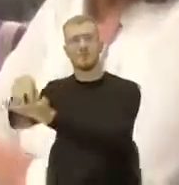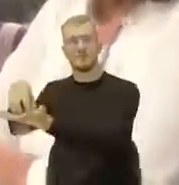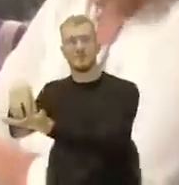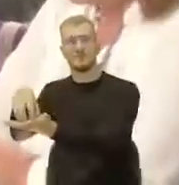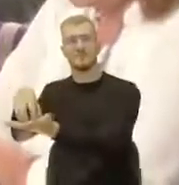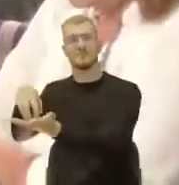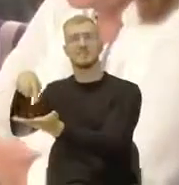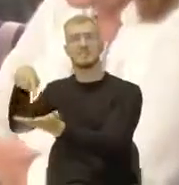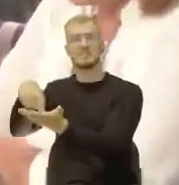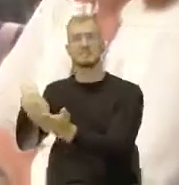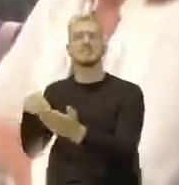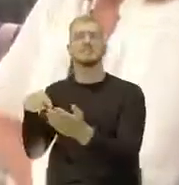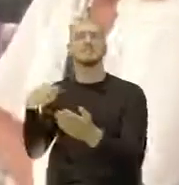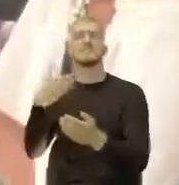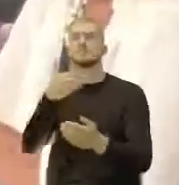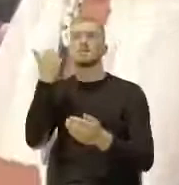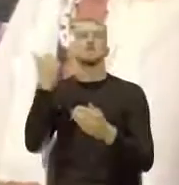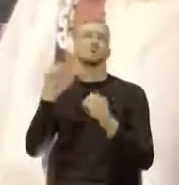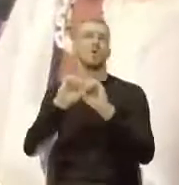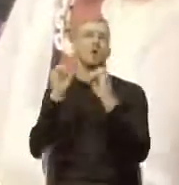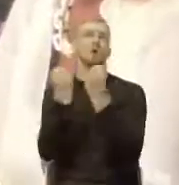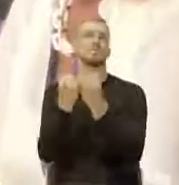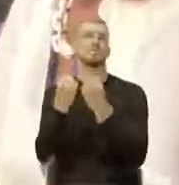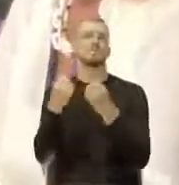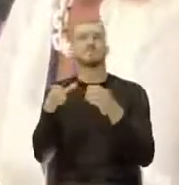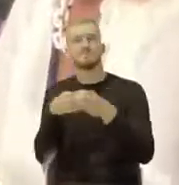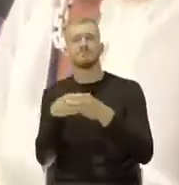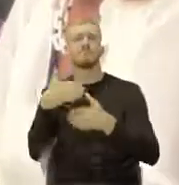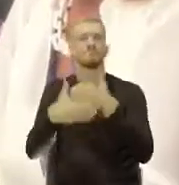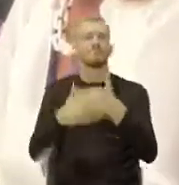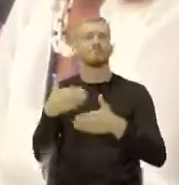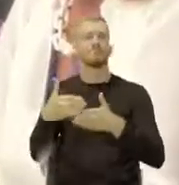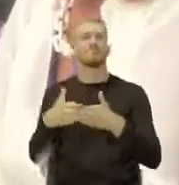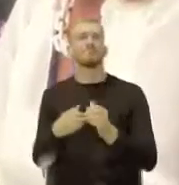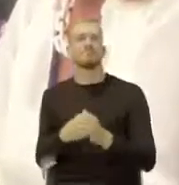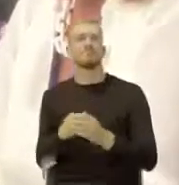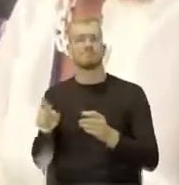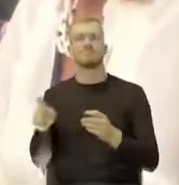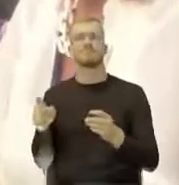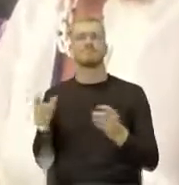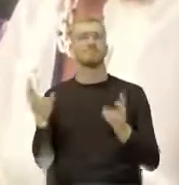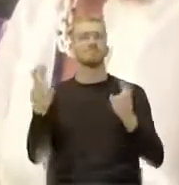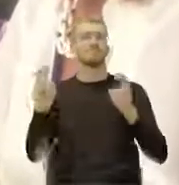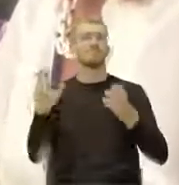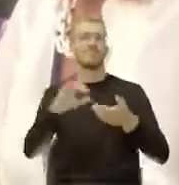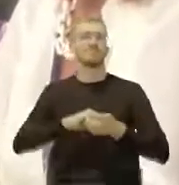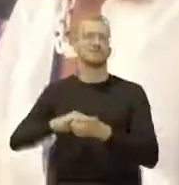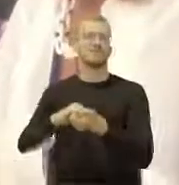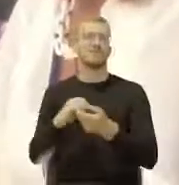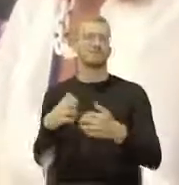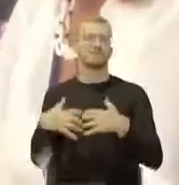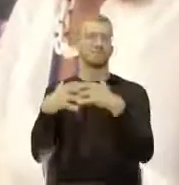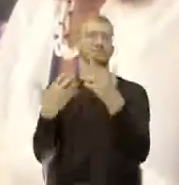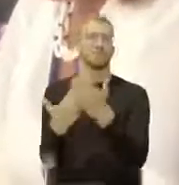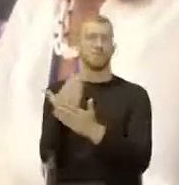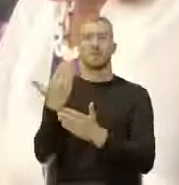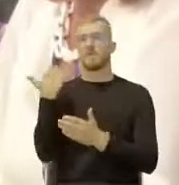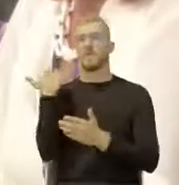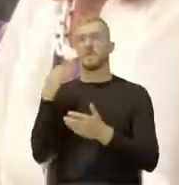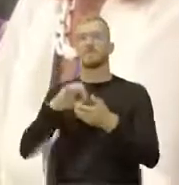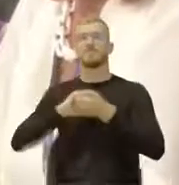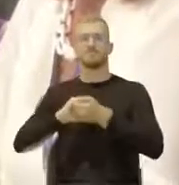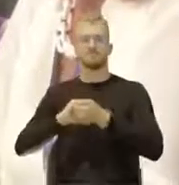talking some moments ago with my dear friend Ernest Maragall about building not only, for example, metropolitan